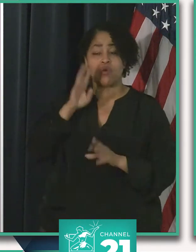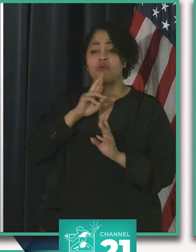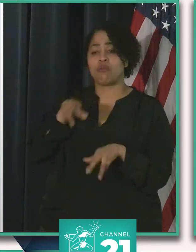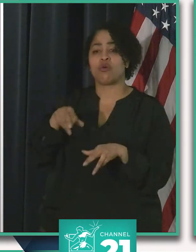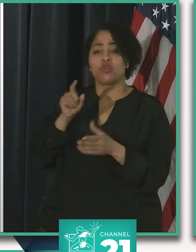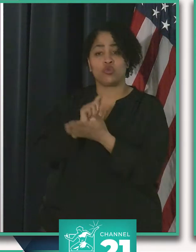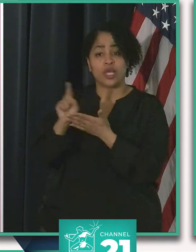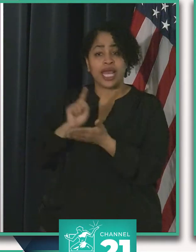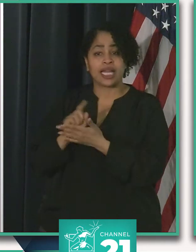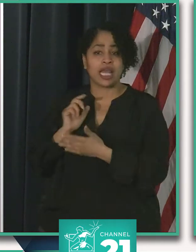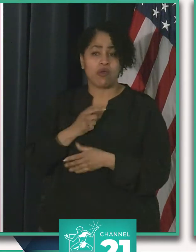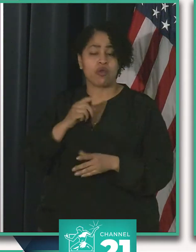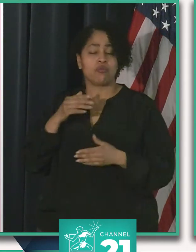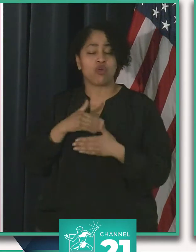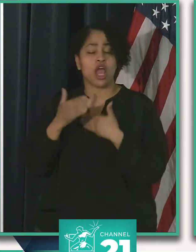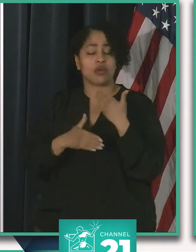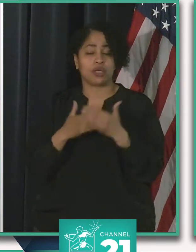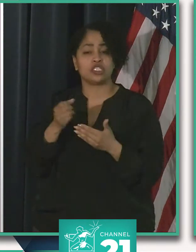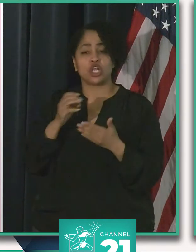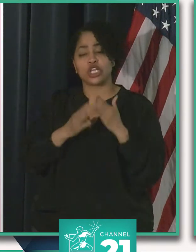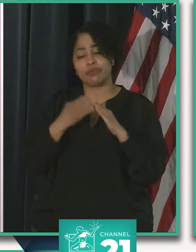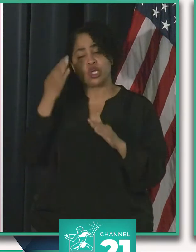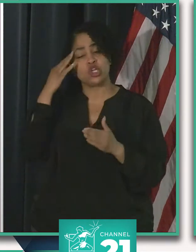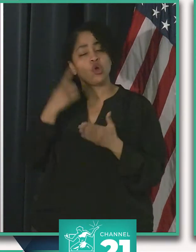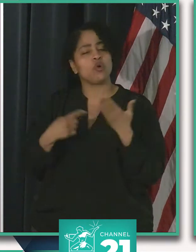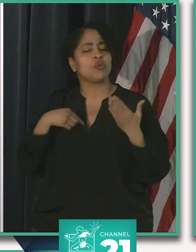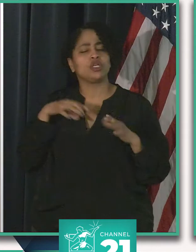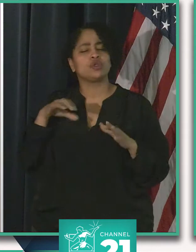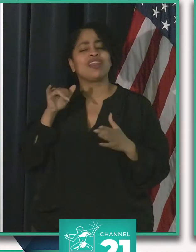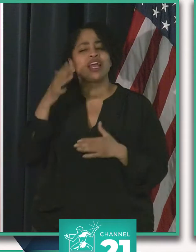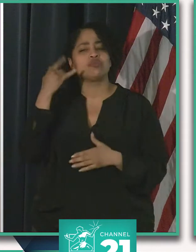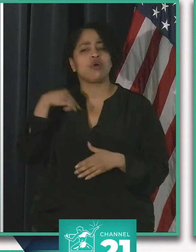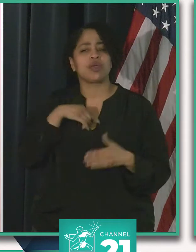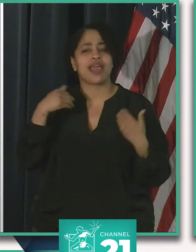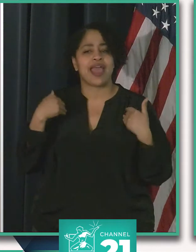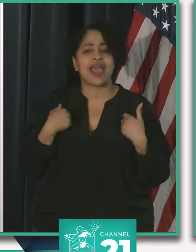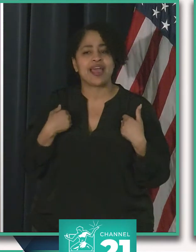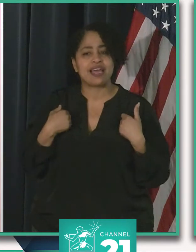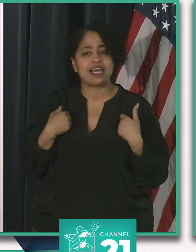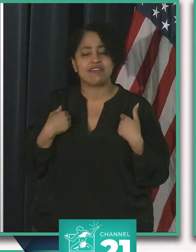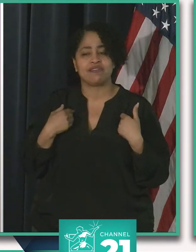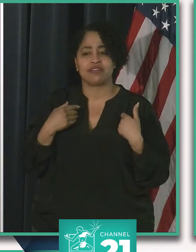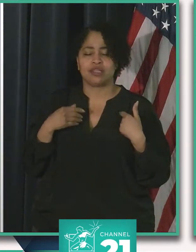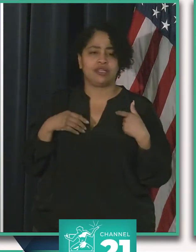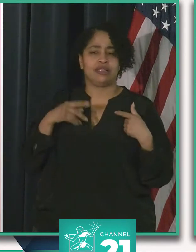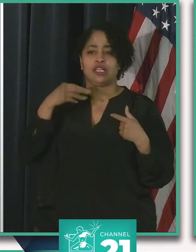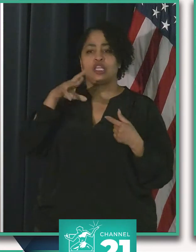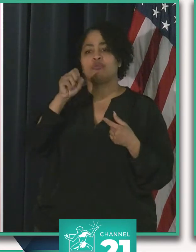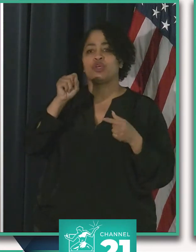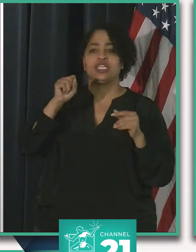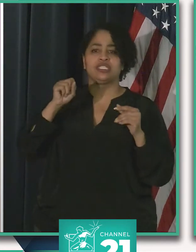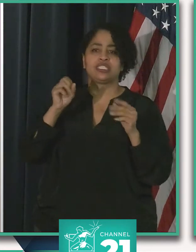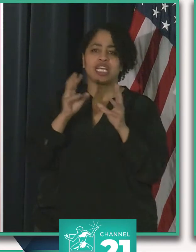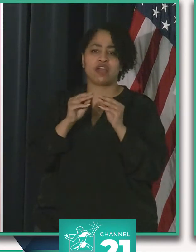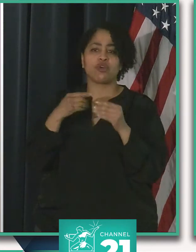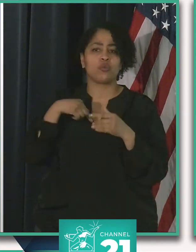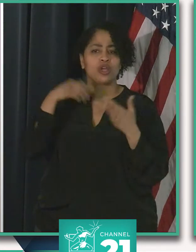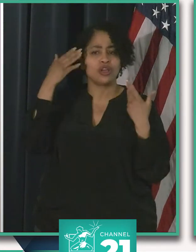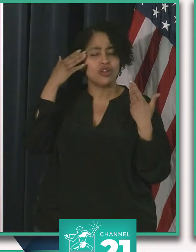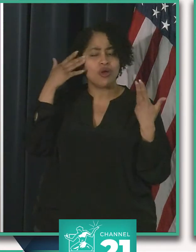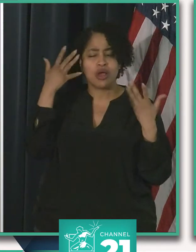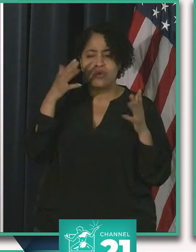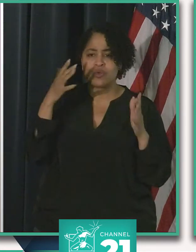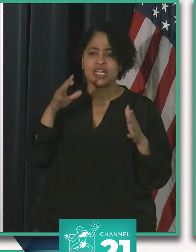of our progress so the community knows what we're doing. That's why we held the press conference, and we know the tragic outcome